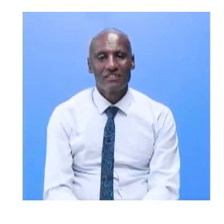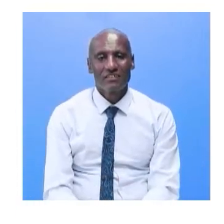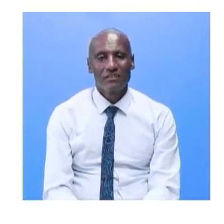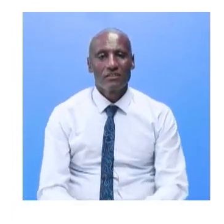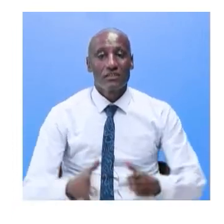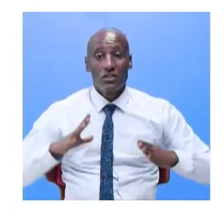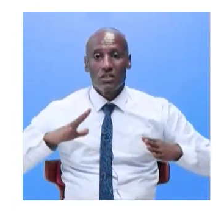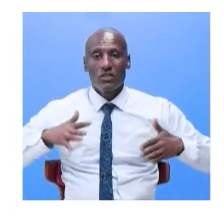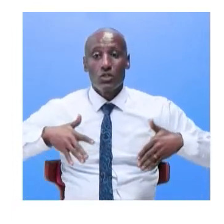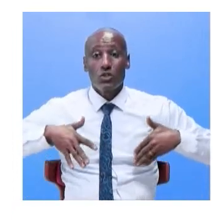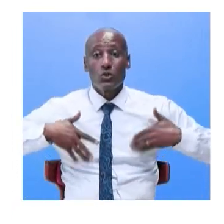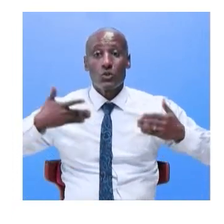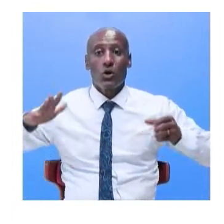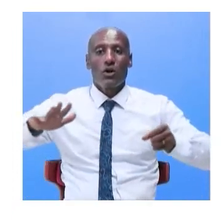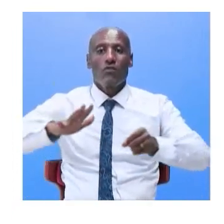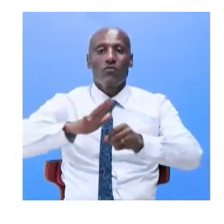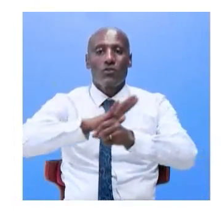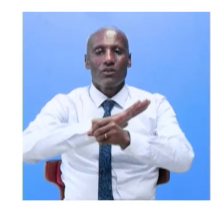joyful.